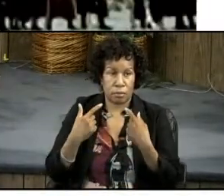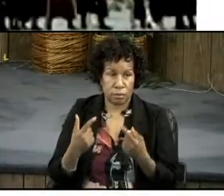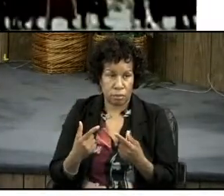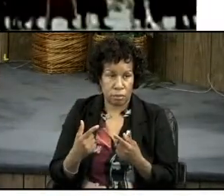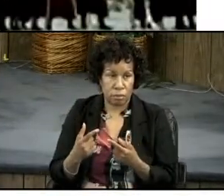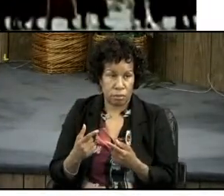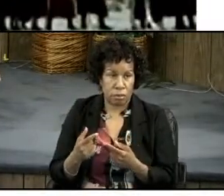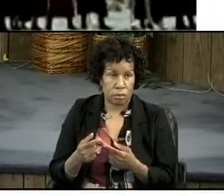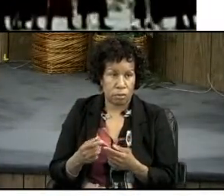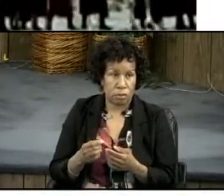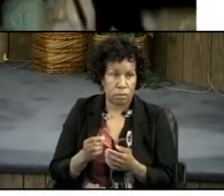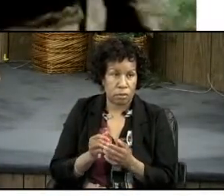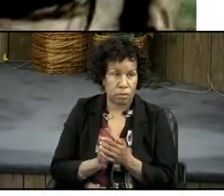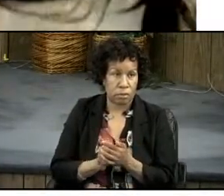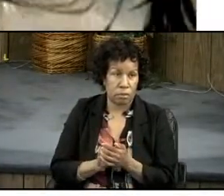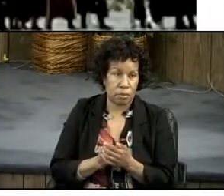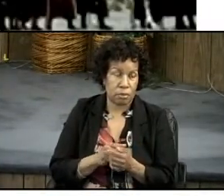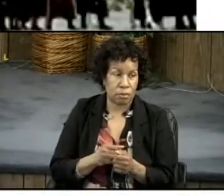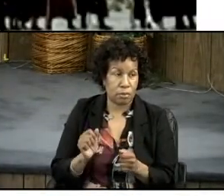Somebody say